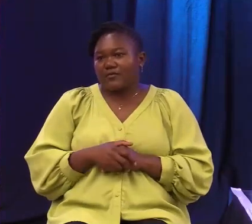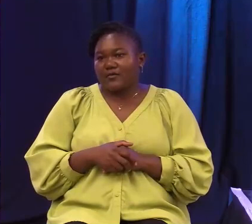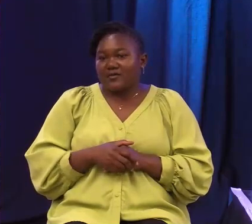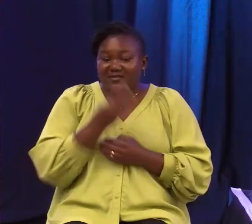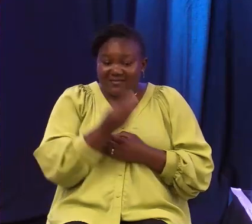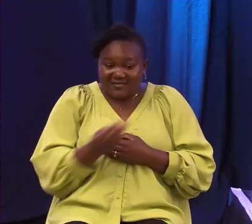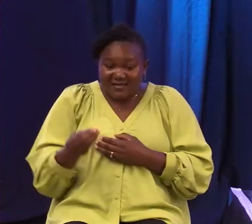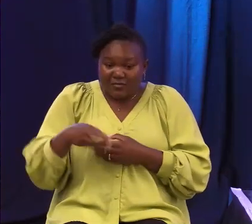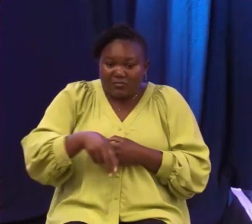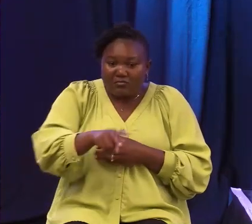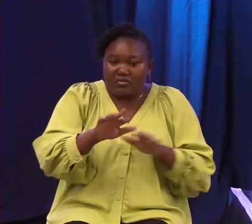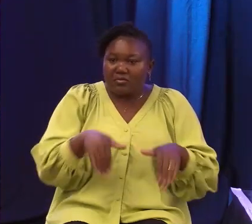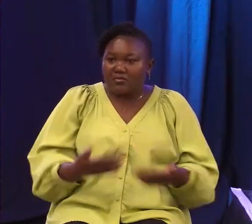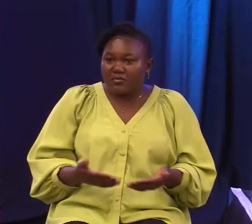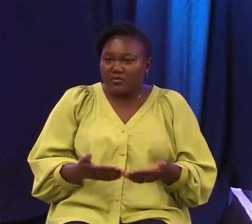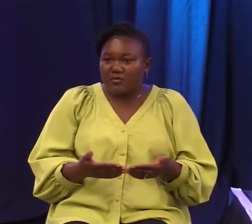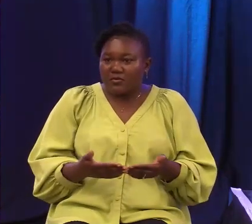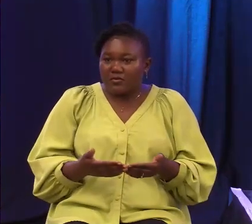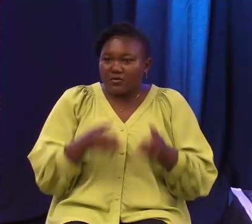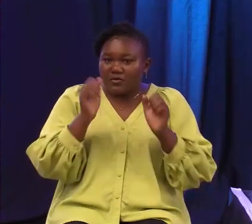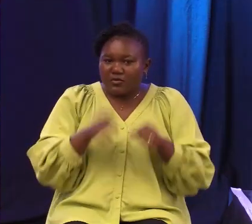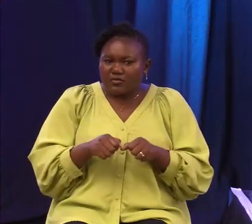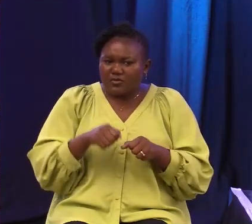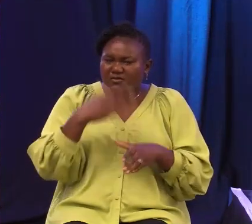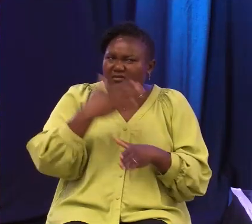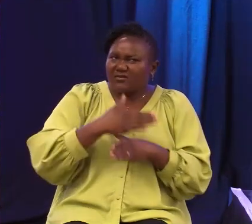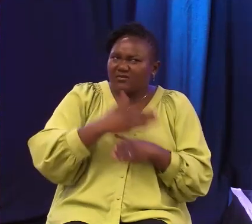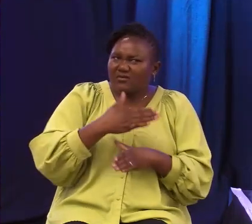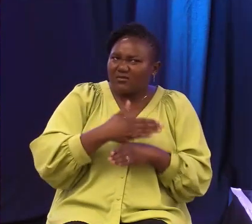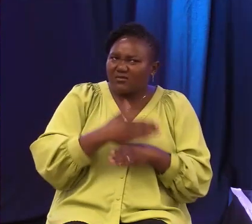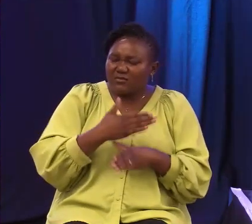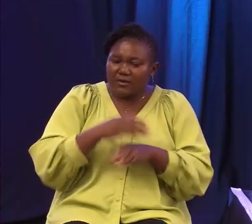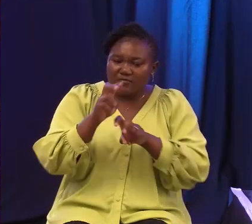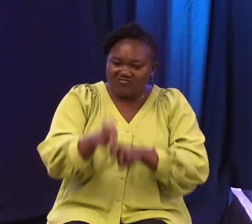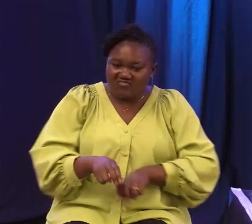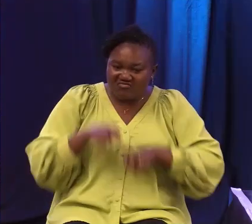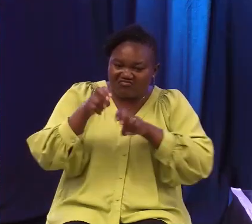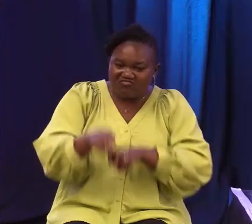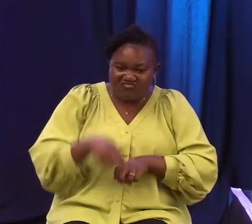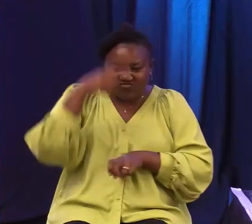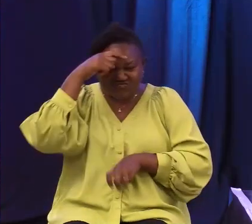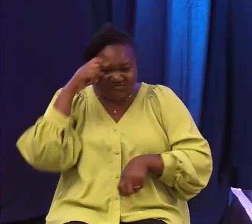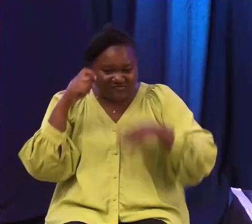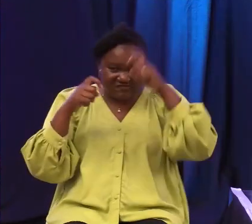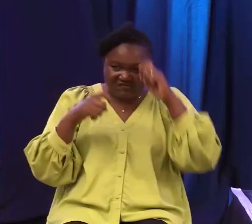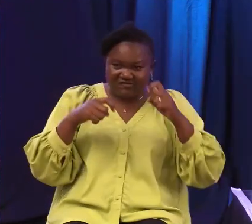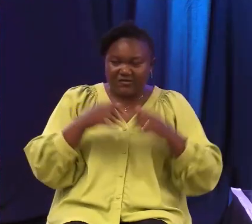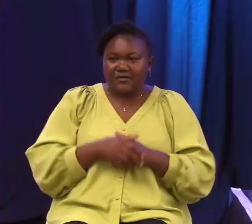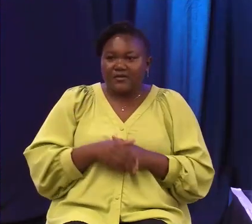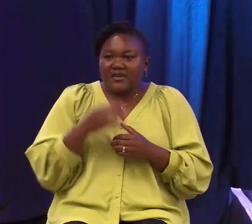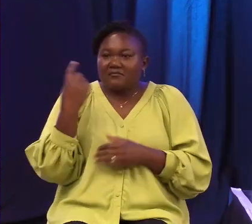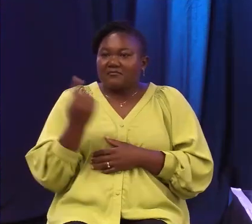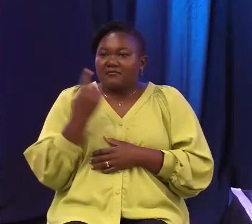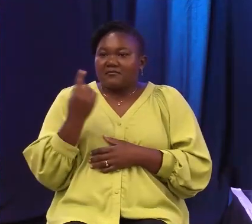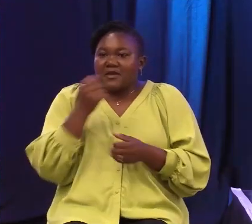working? How many of them have to work after school in the field? Also look at the issue of single